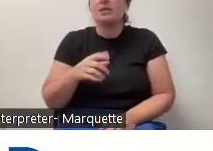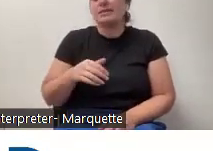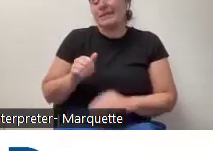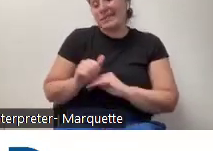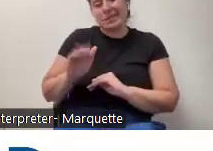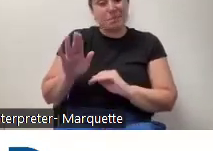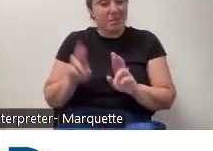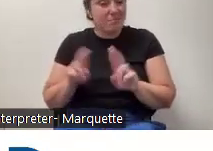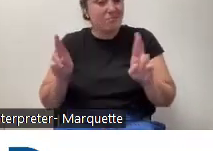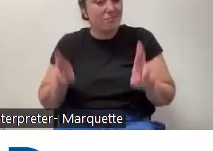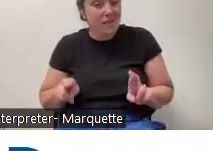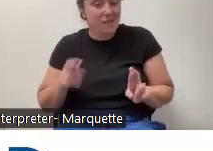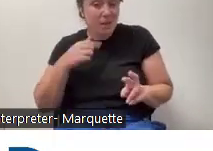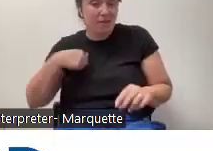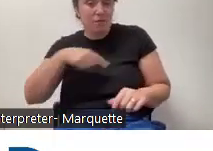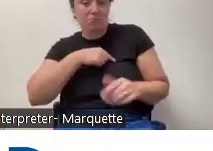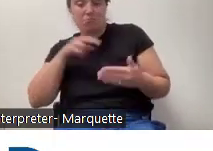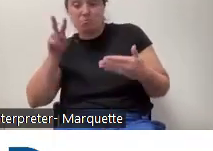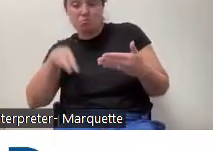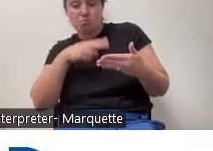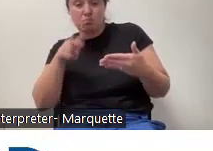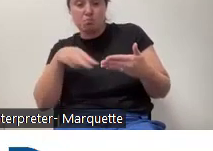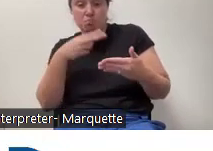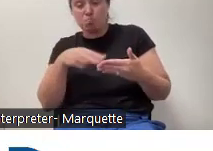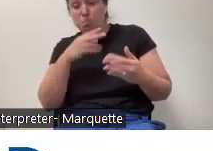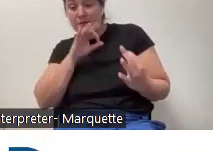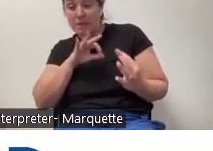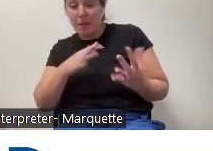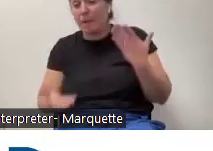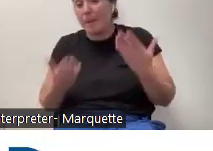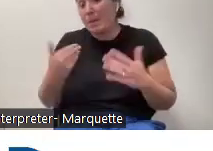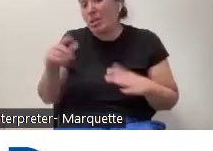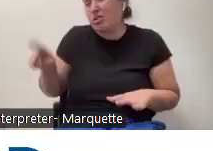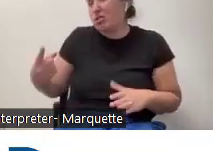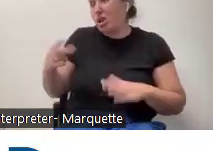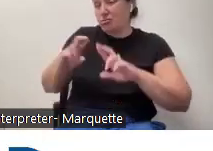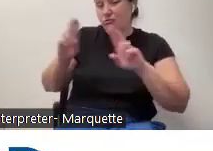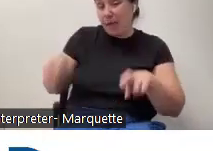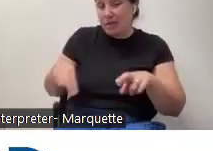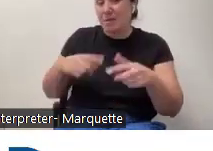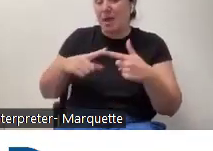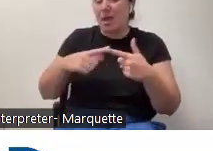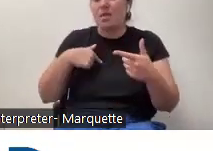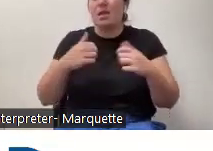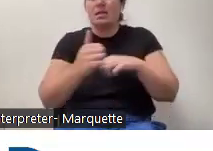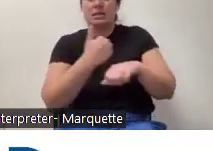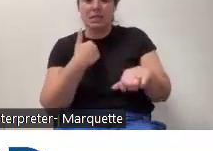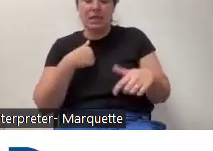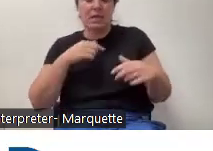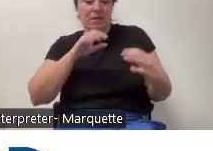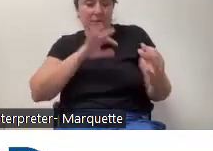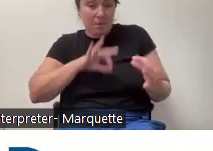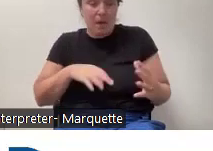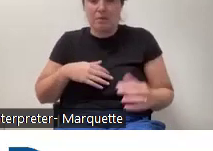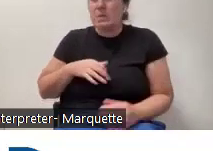resumes for review, which, maybe they just want a resume review, but once they kind of start that process, they might find that they are